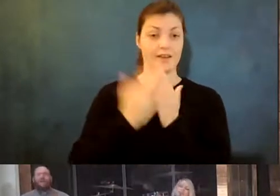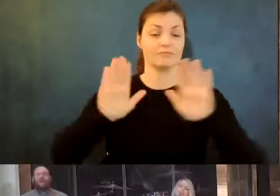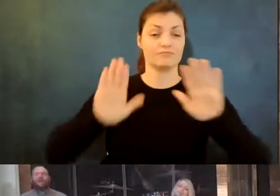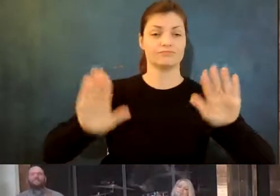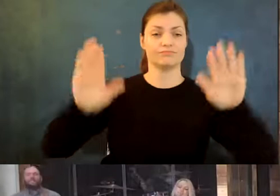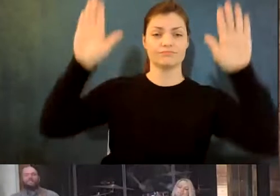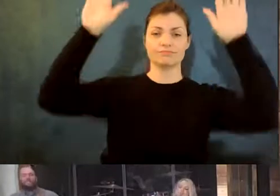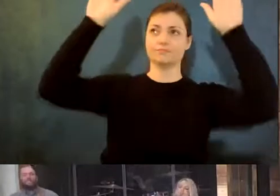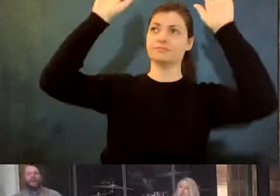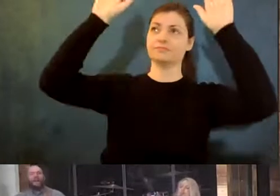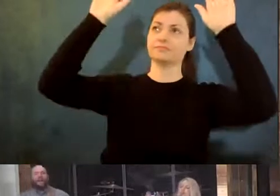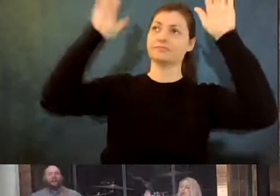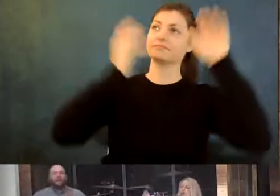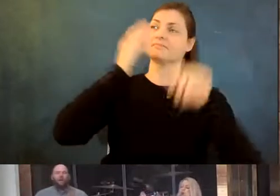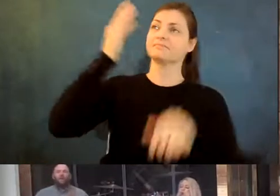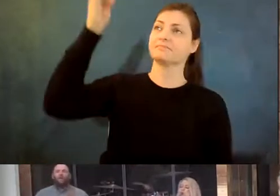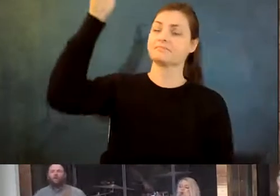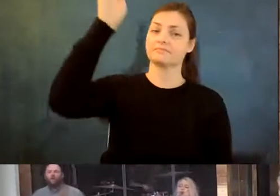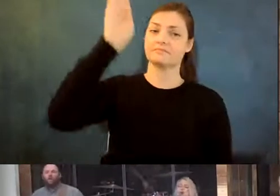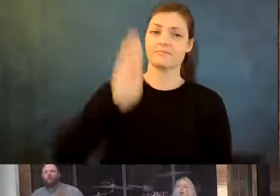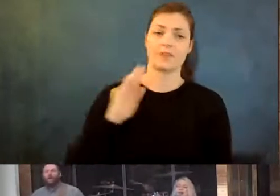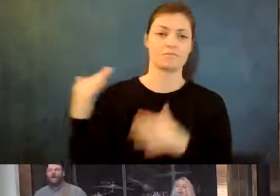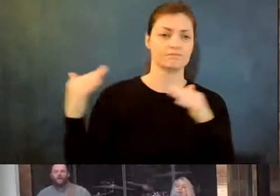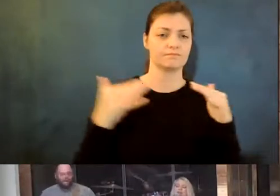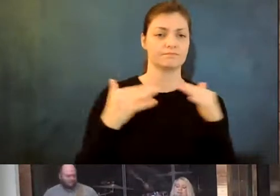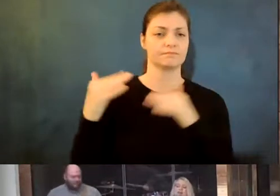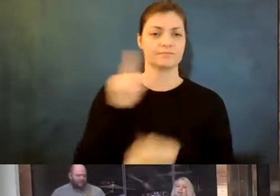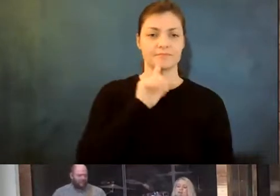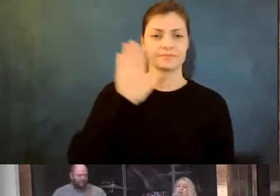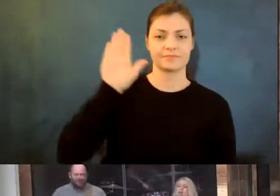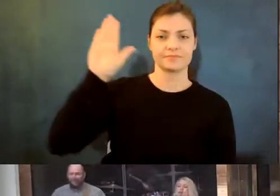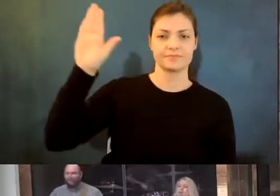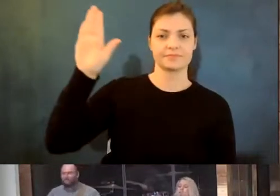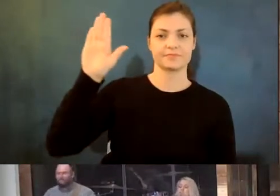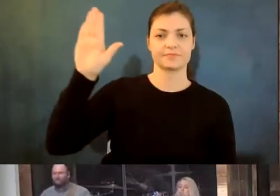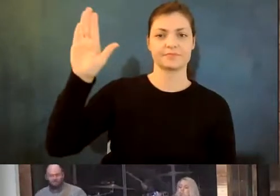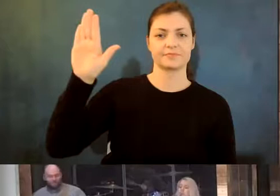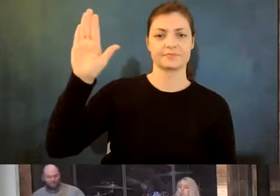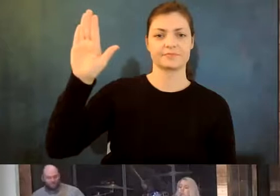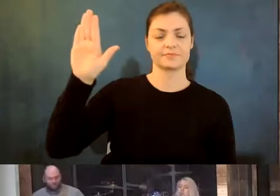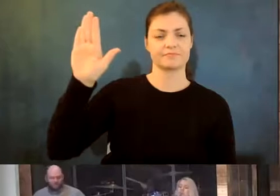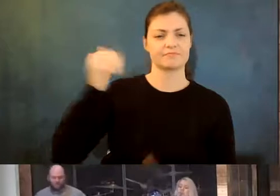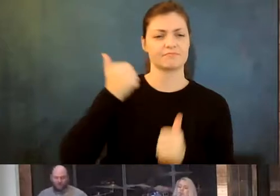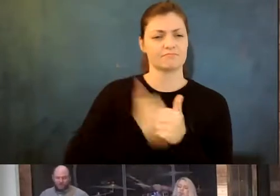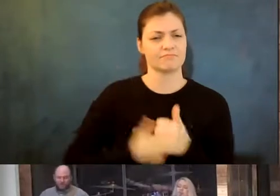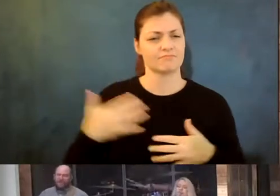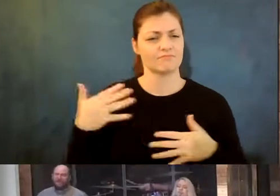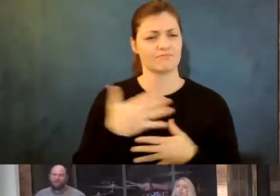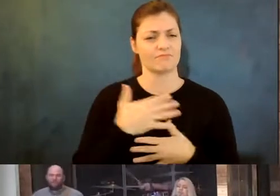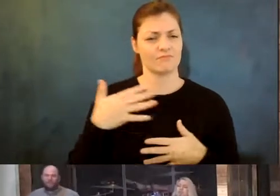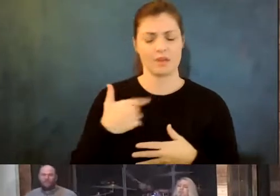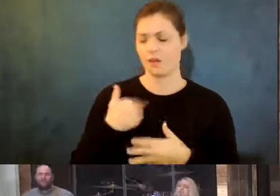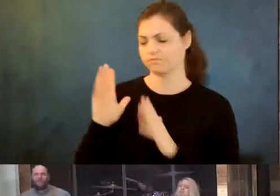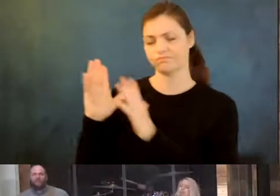with my hands lifted high. Oh God, the battle belongs to you, and